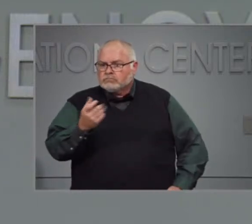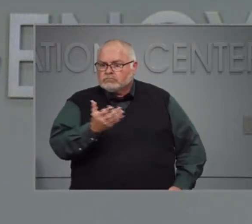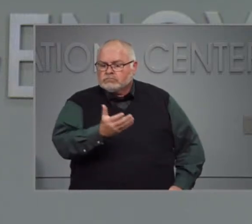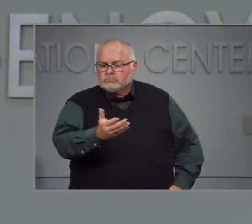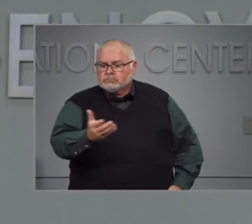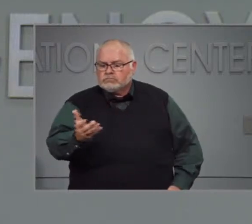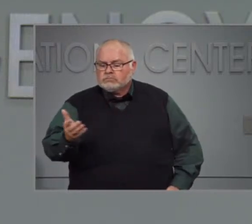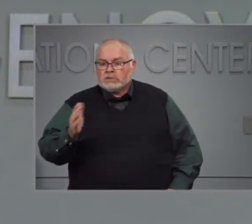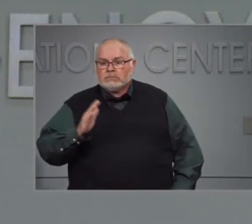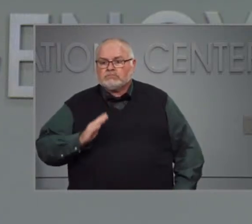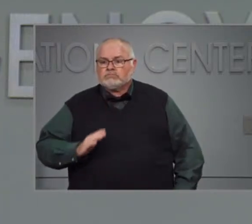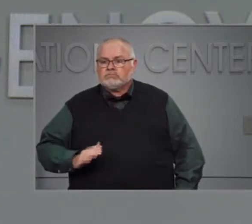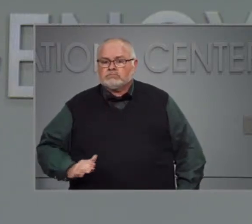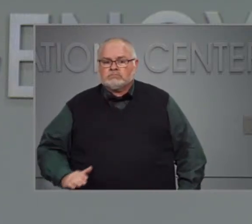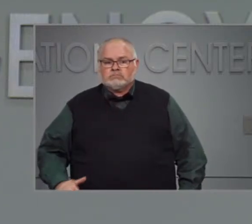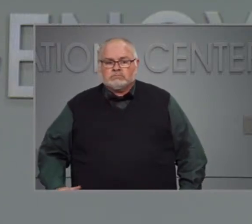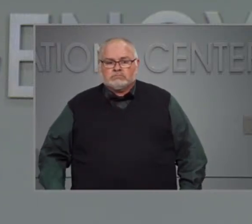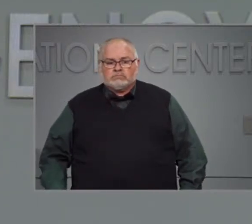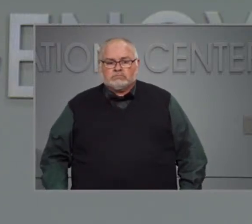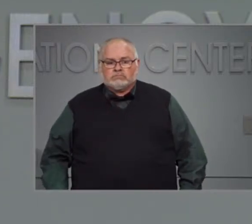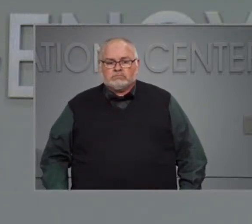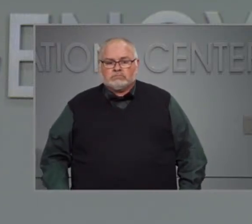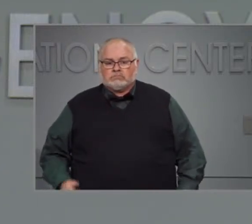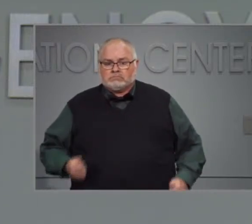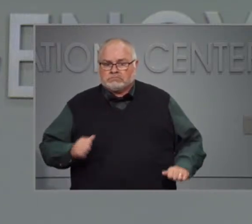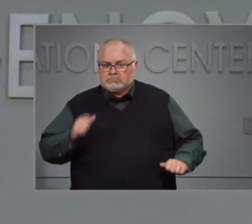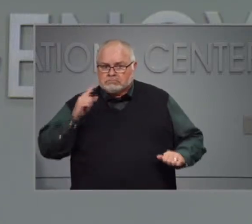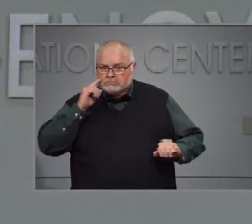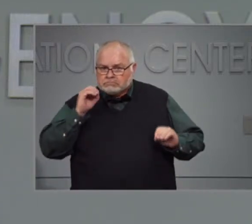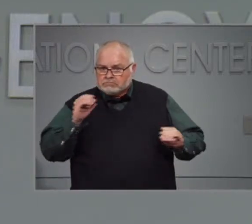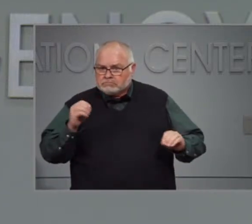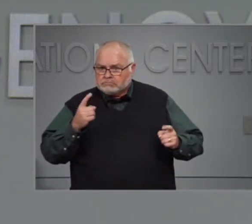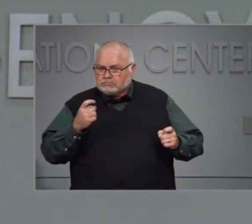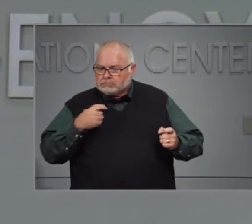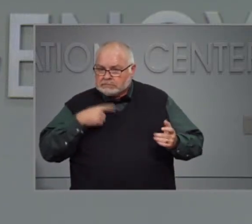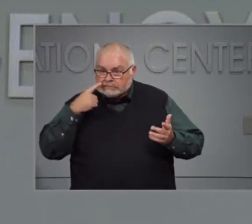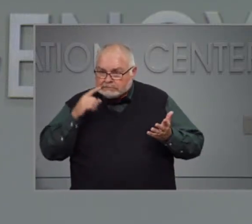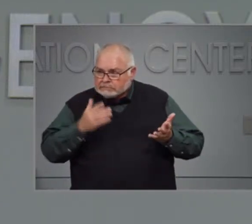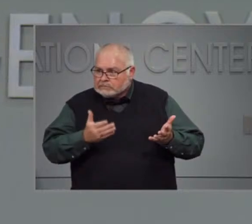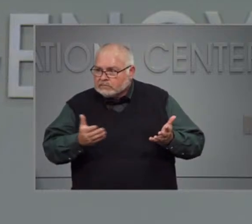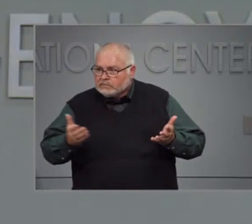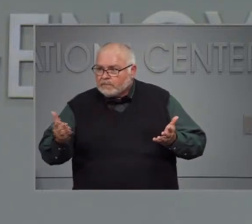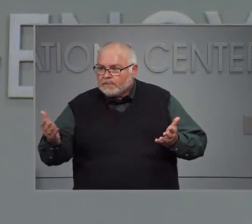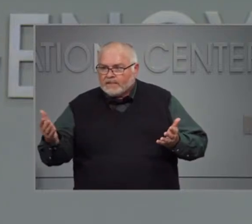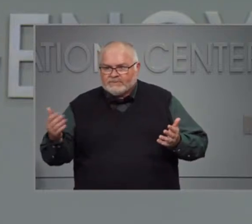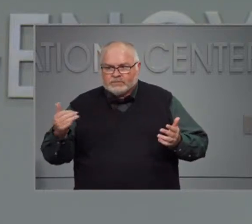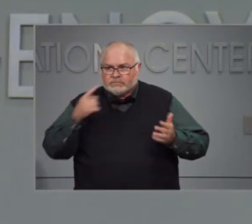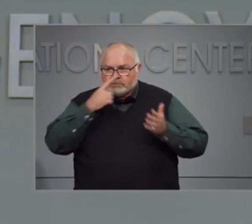We still don't hear any questions.